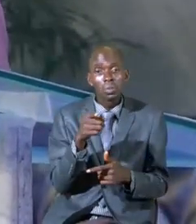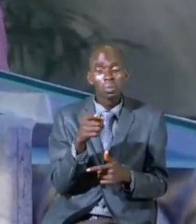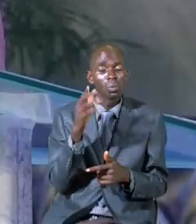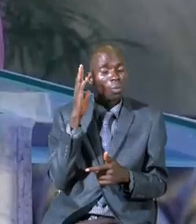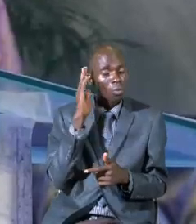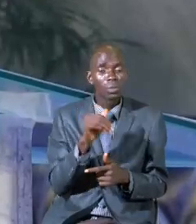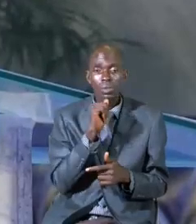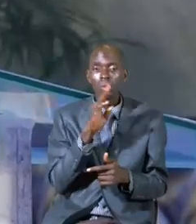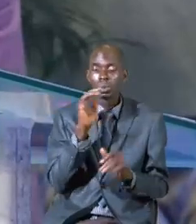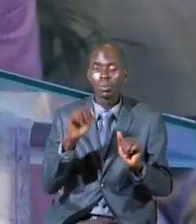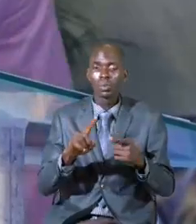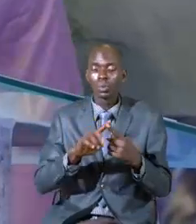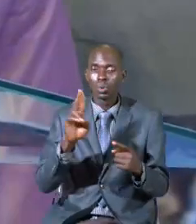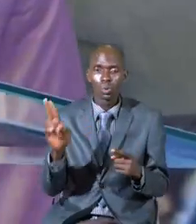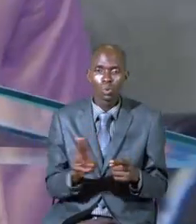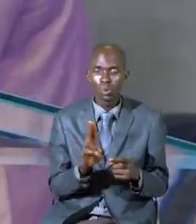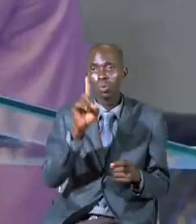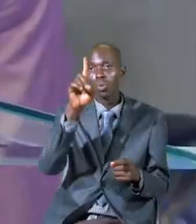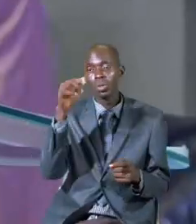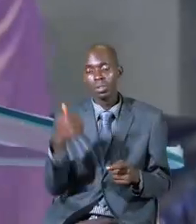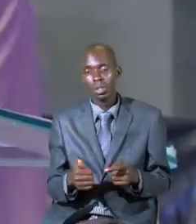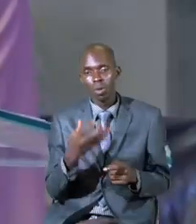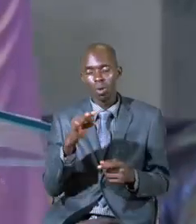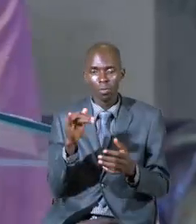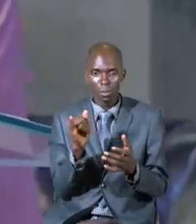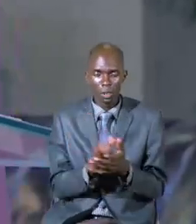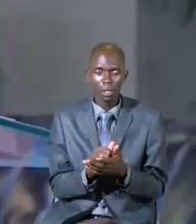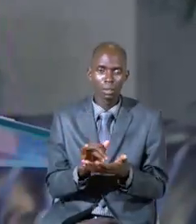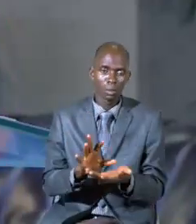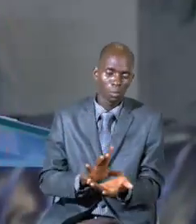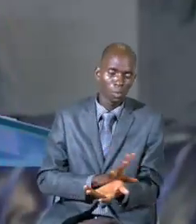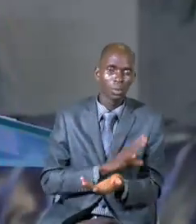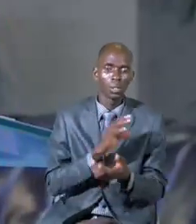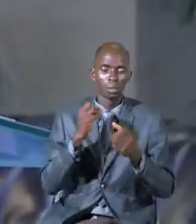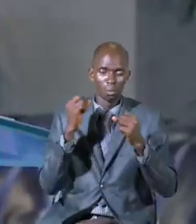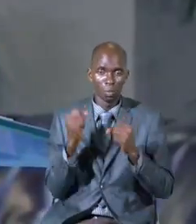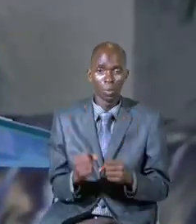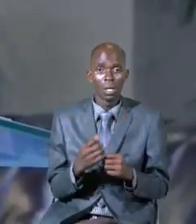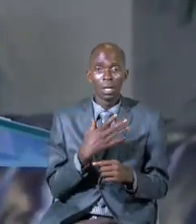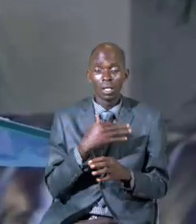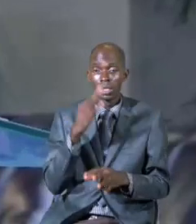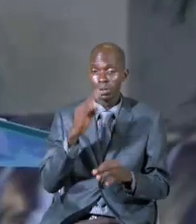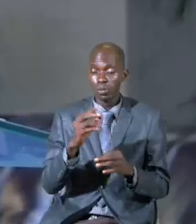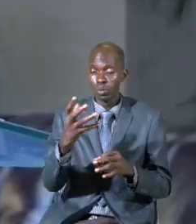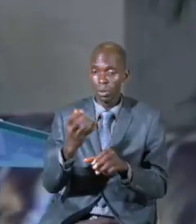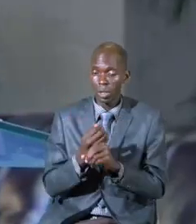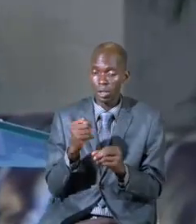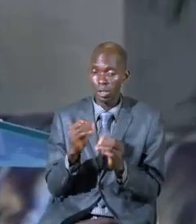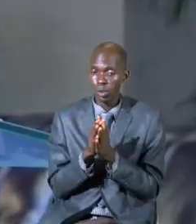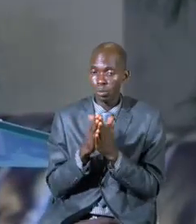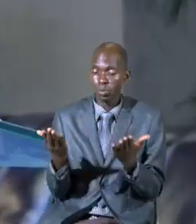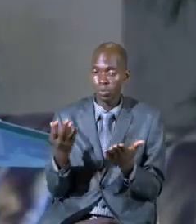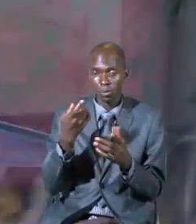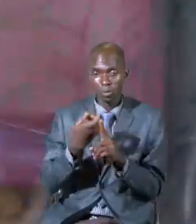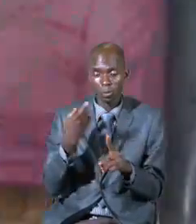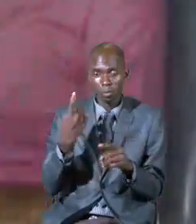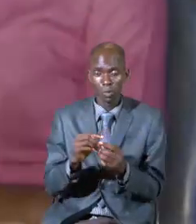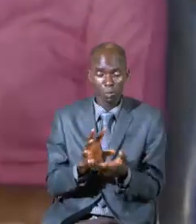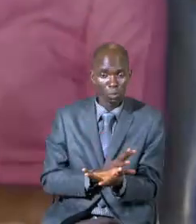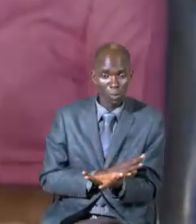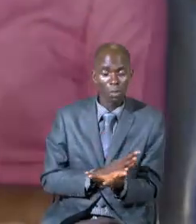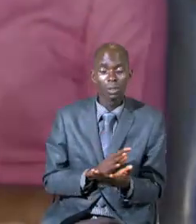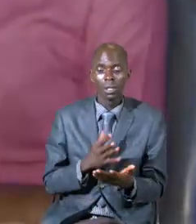thing can produce. But when you take that manual and then you flip through and you read through how to do this, how to do this, how to